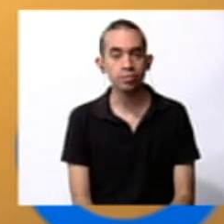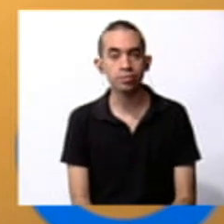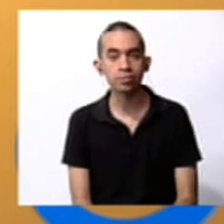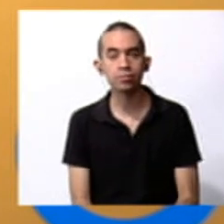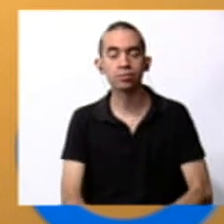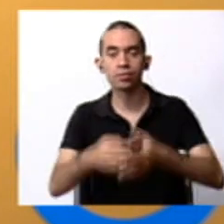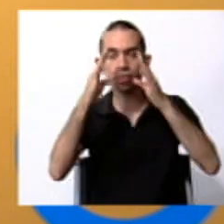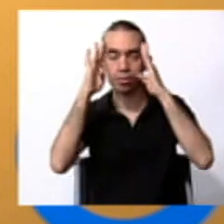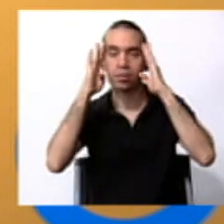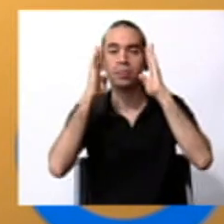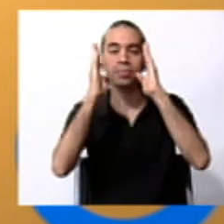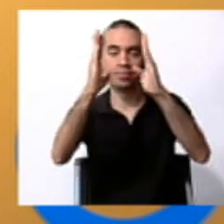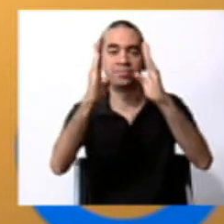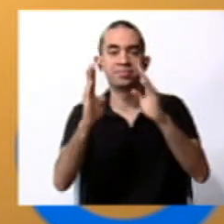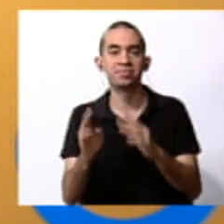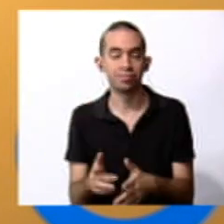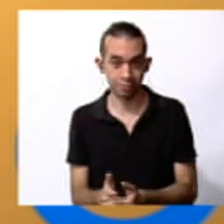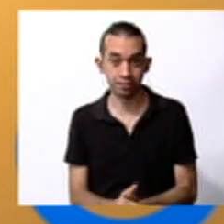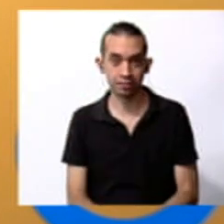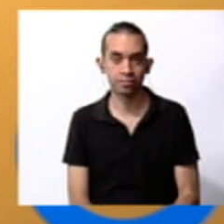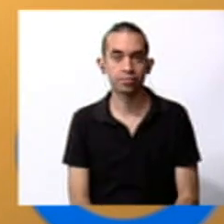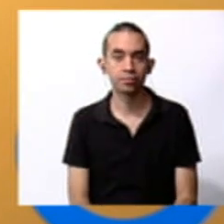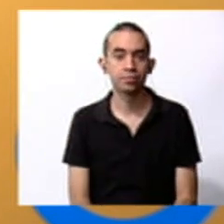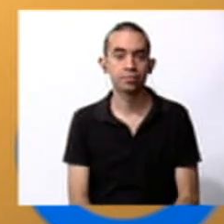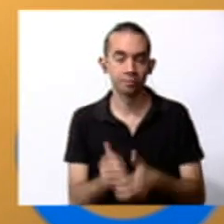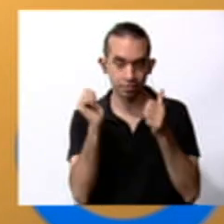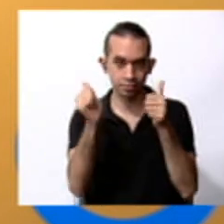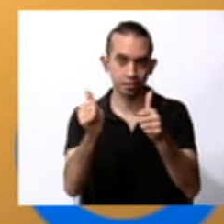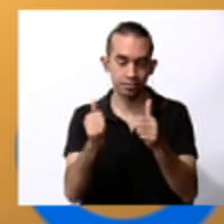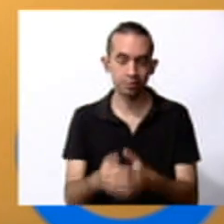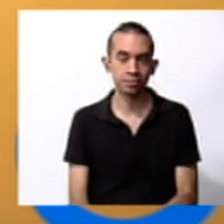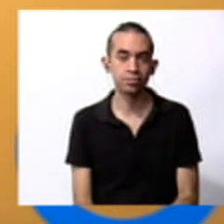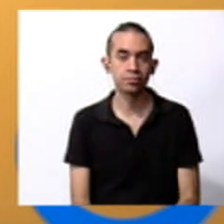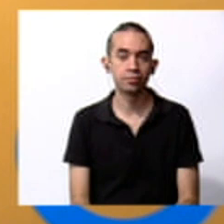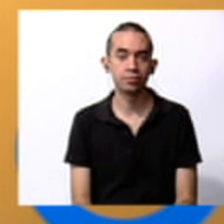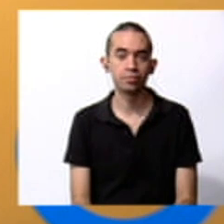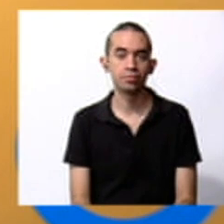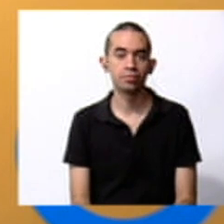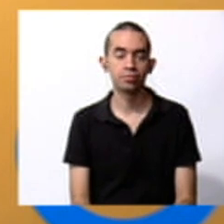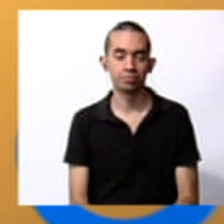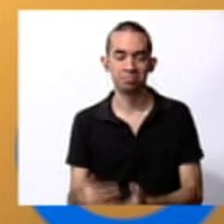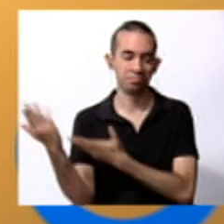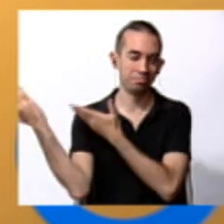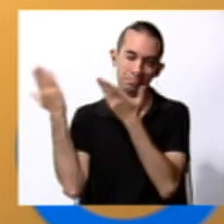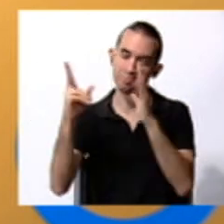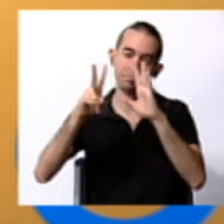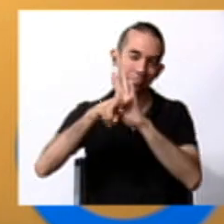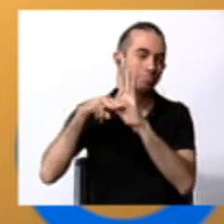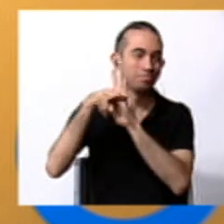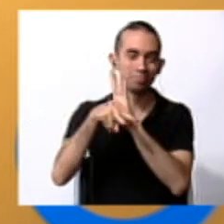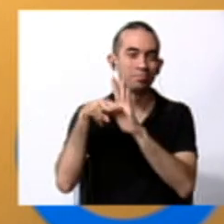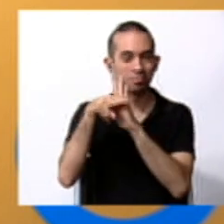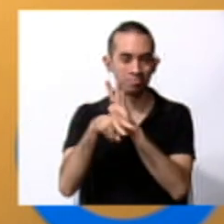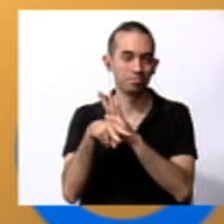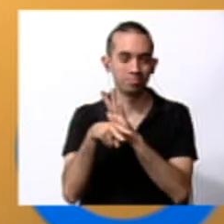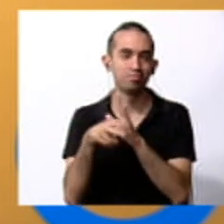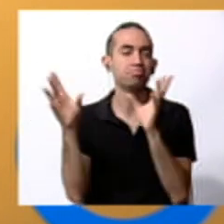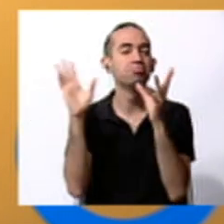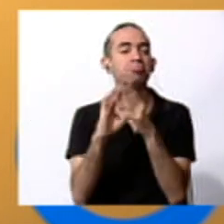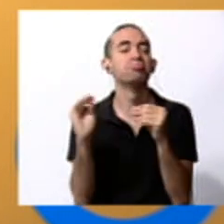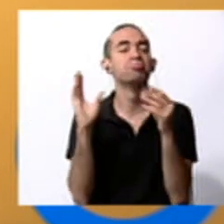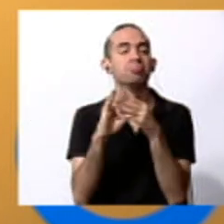to those questions in the video. Ready? Here we go. Let's watch a video with a short